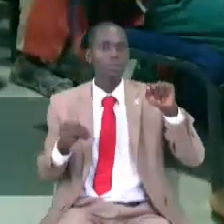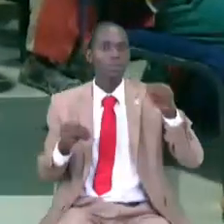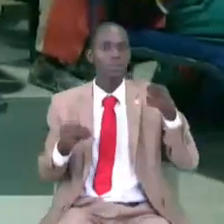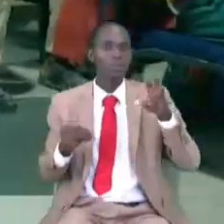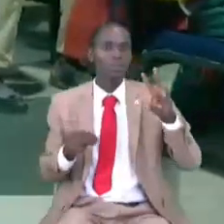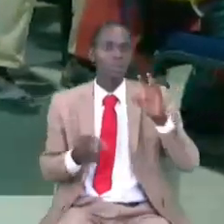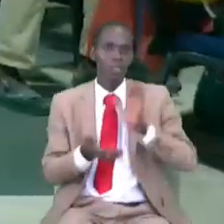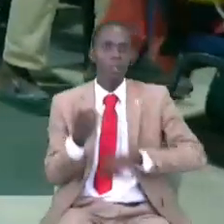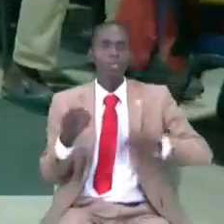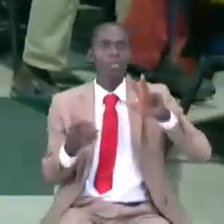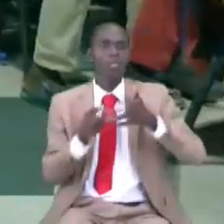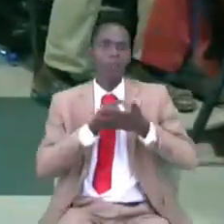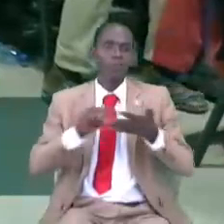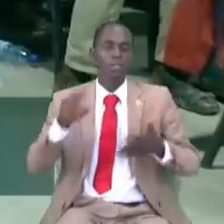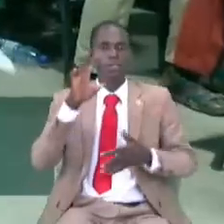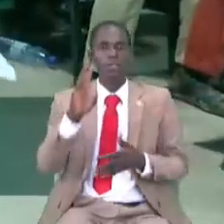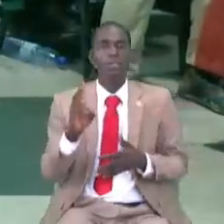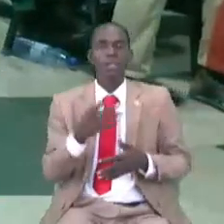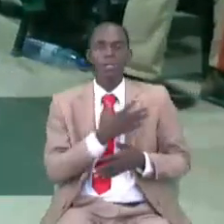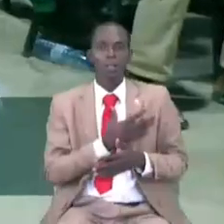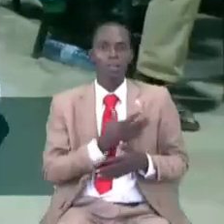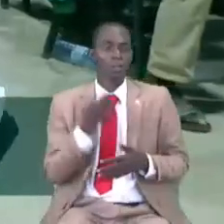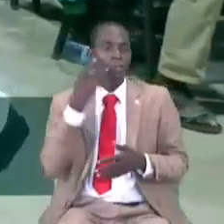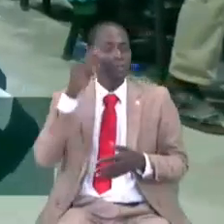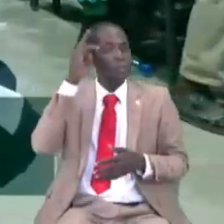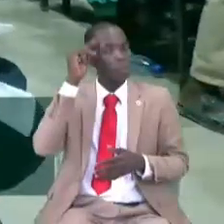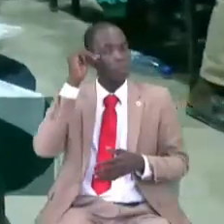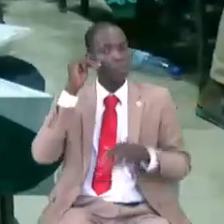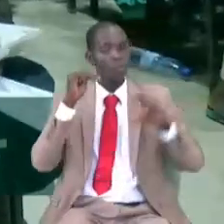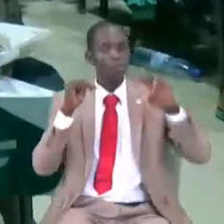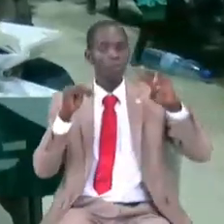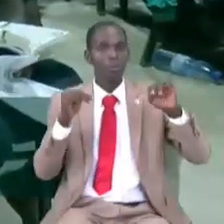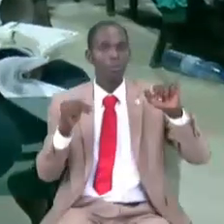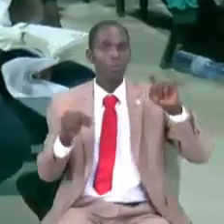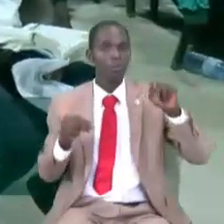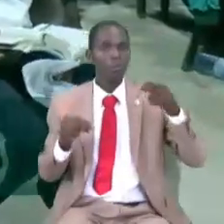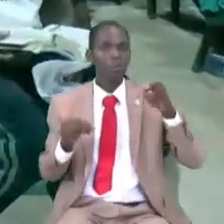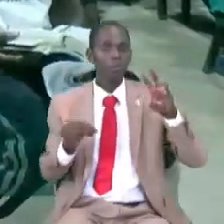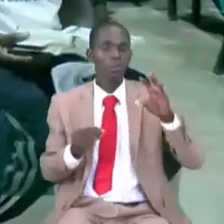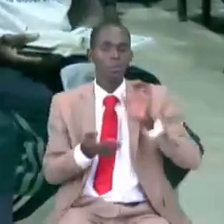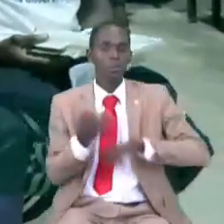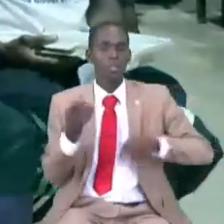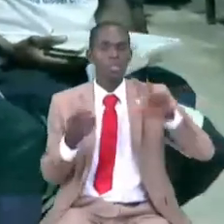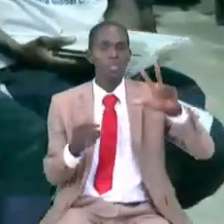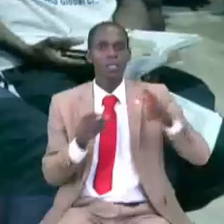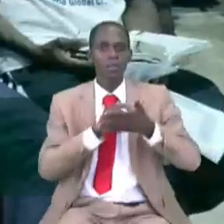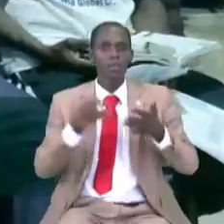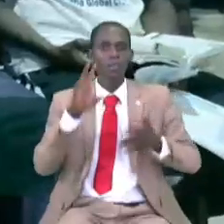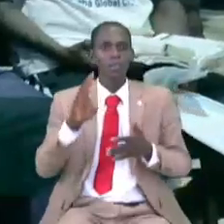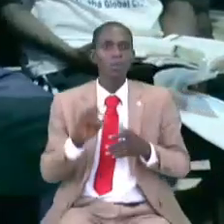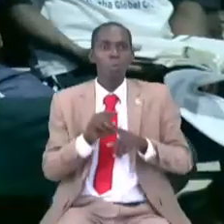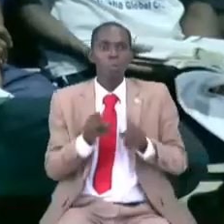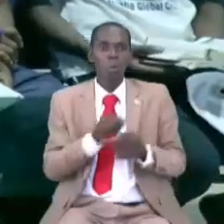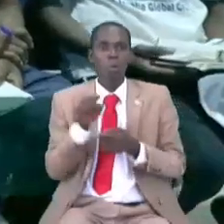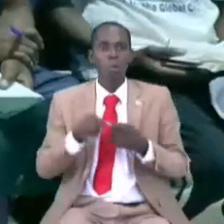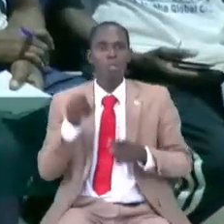verse 7. But when he saw many of the Pharisees and the Sadducees come to his baptism,